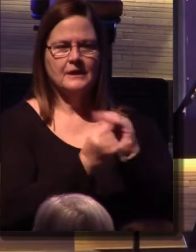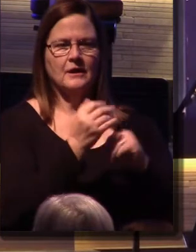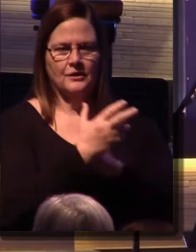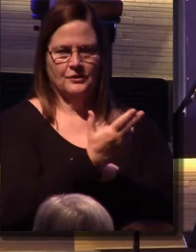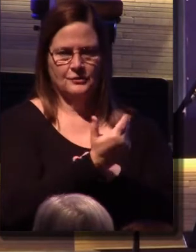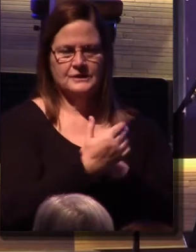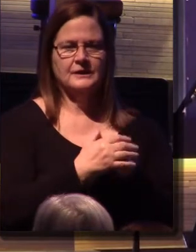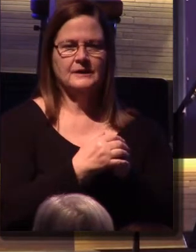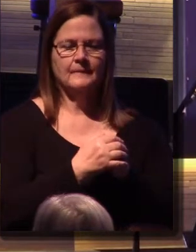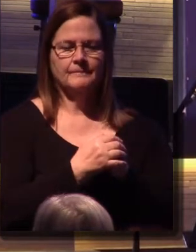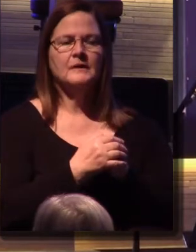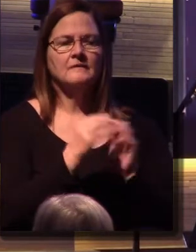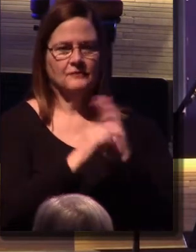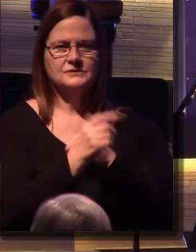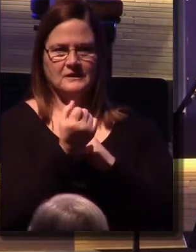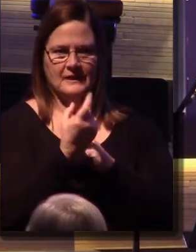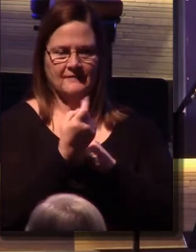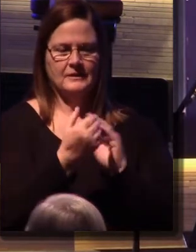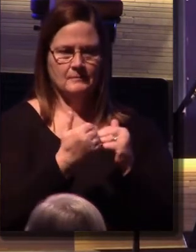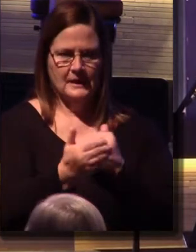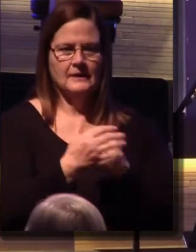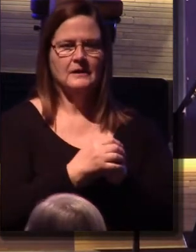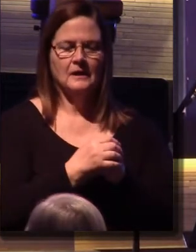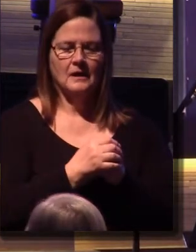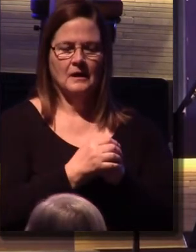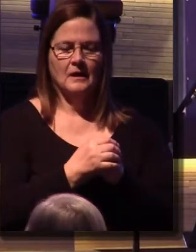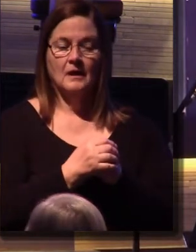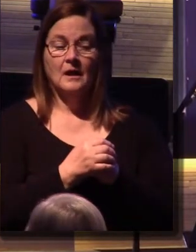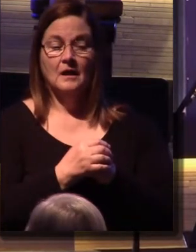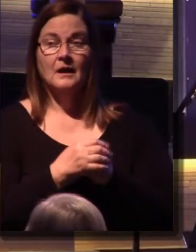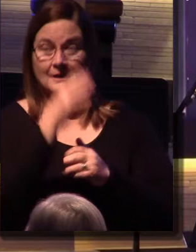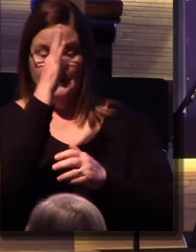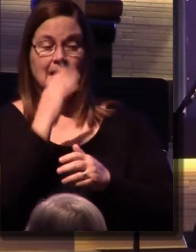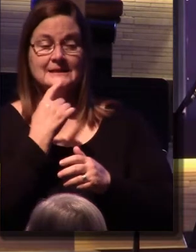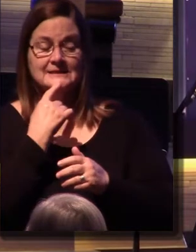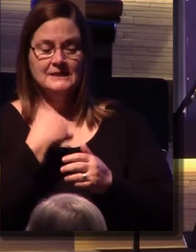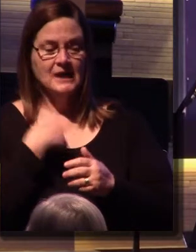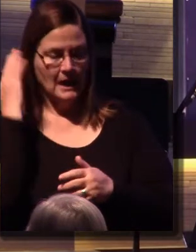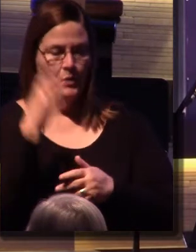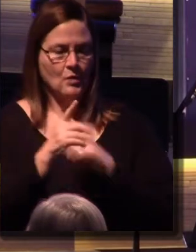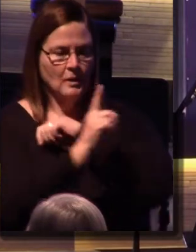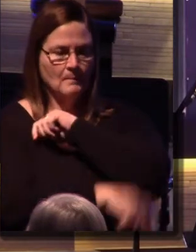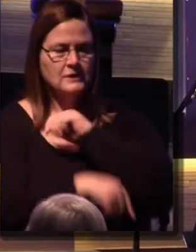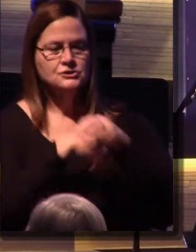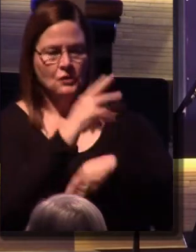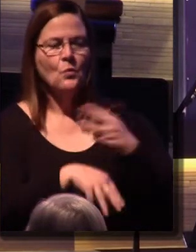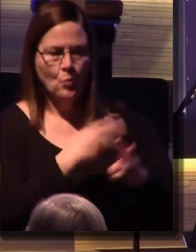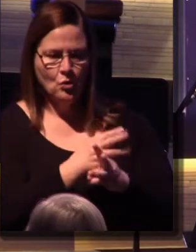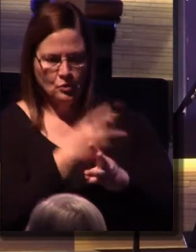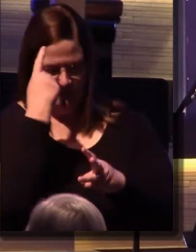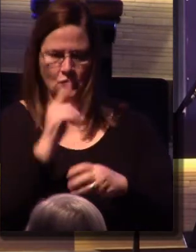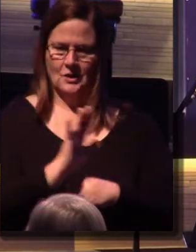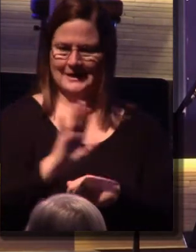in Isaiah, verses 11 and following. It says, thus I will punish the world for its evil and the wicked for